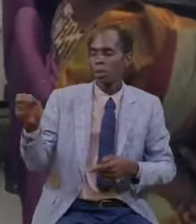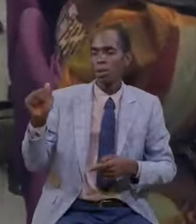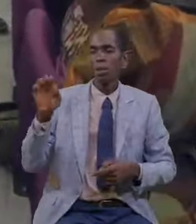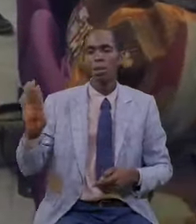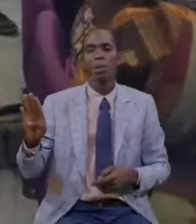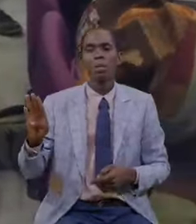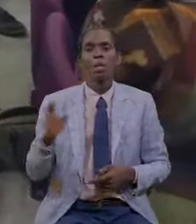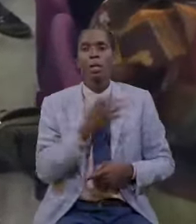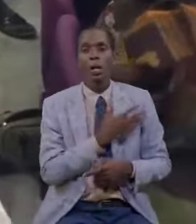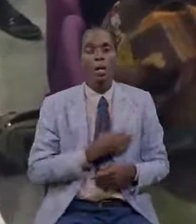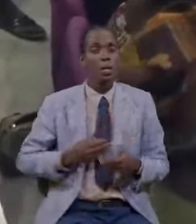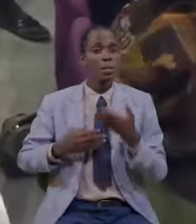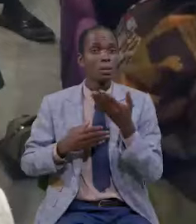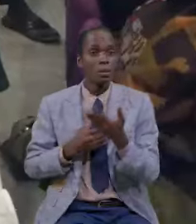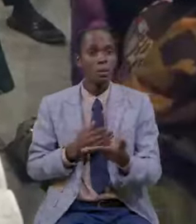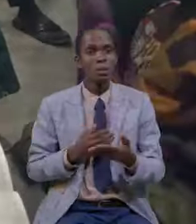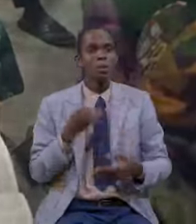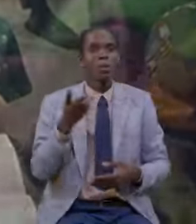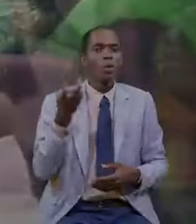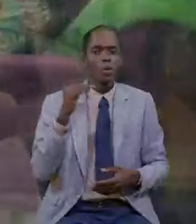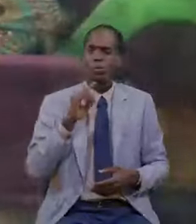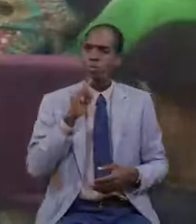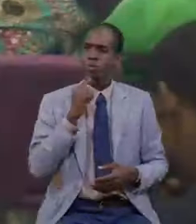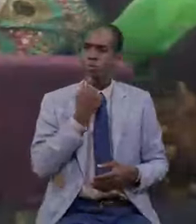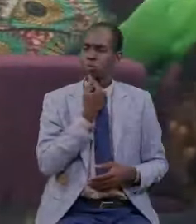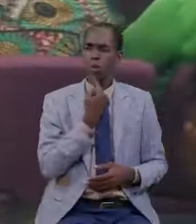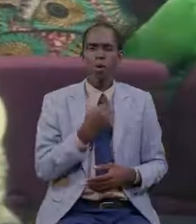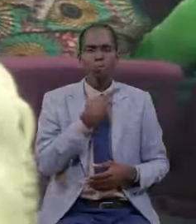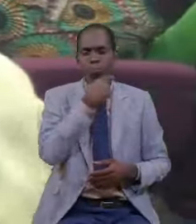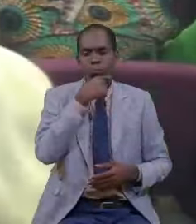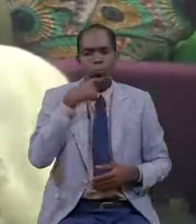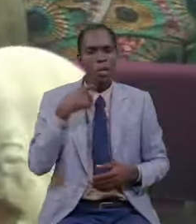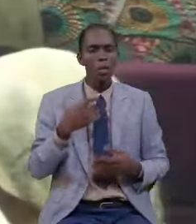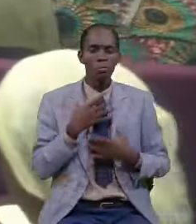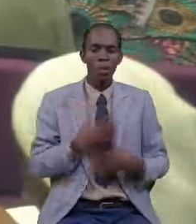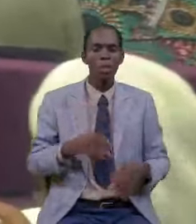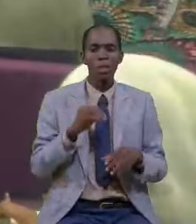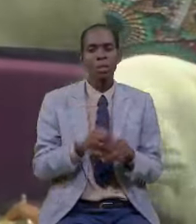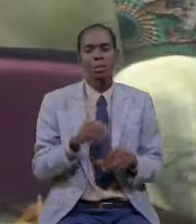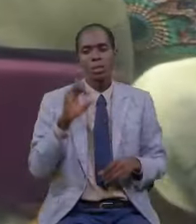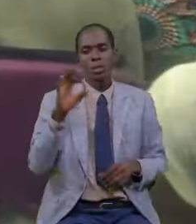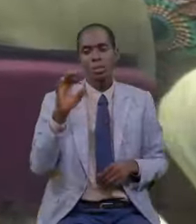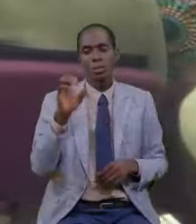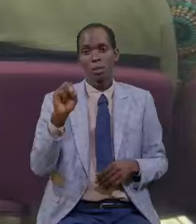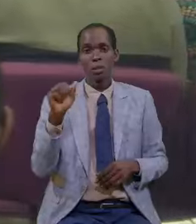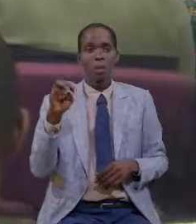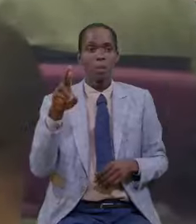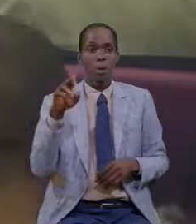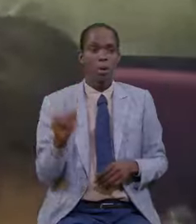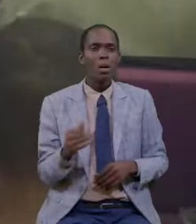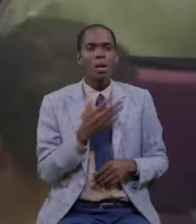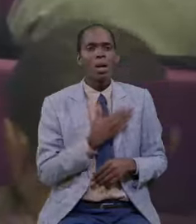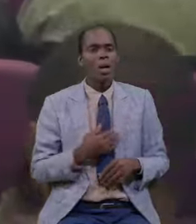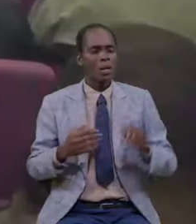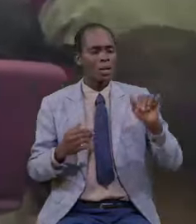and there was a sing in Samaria verse three and Ahab called abadi which was the governor